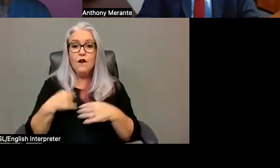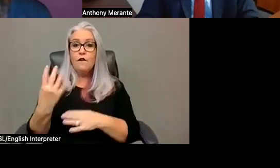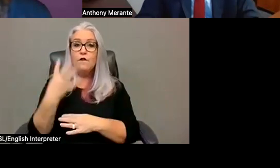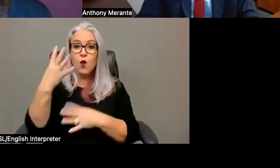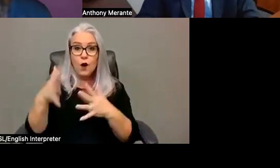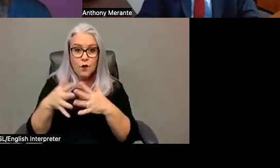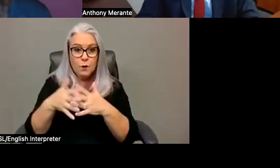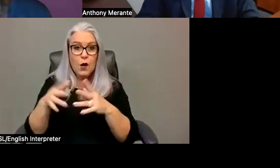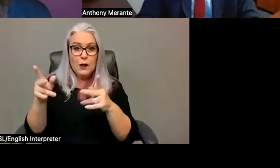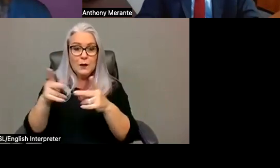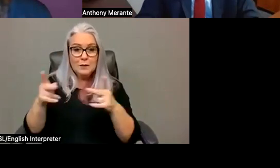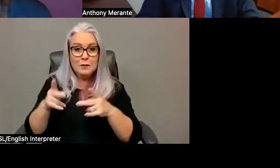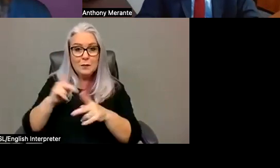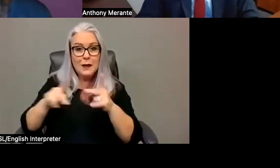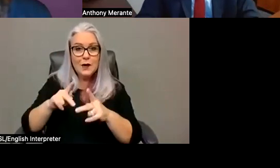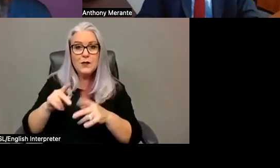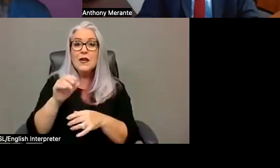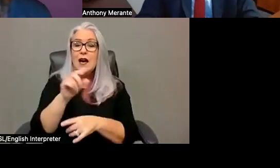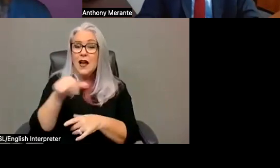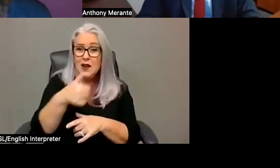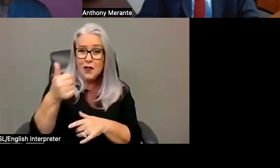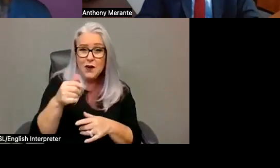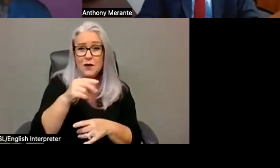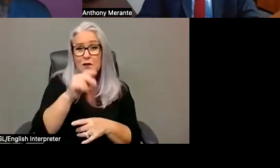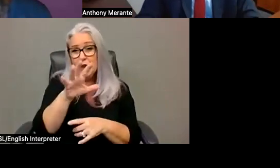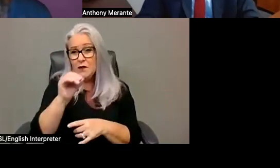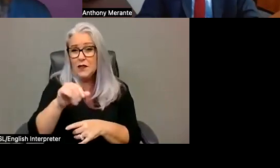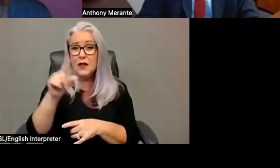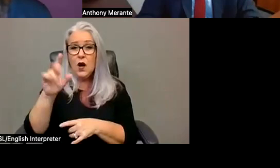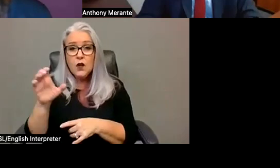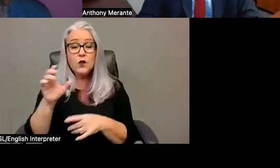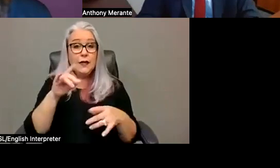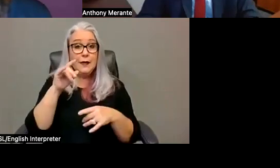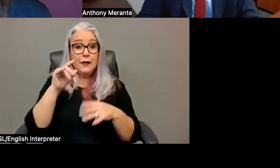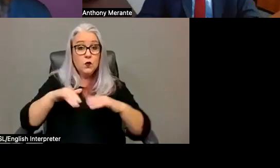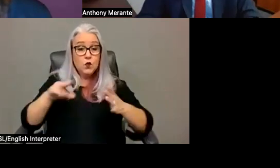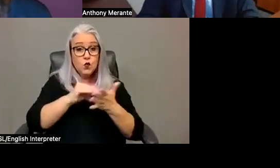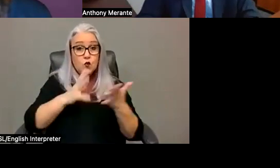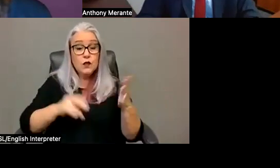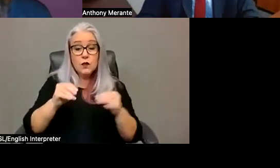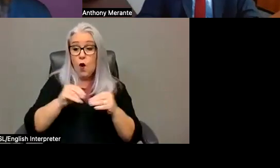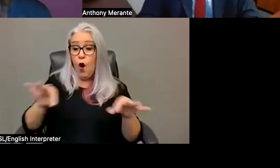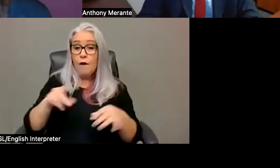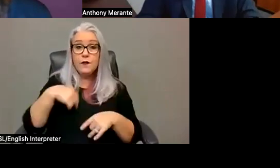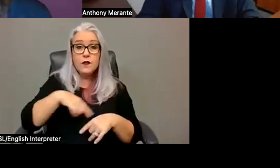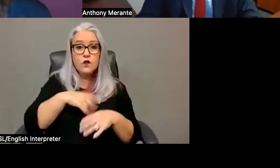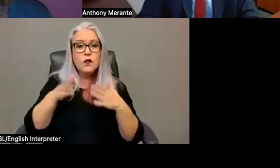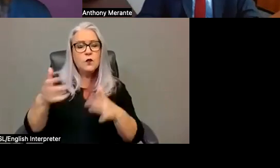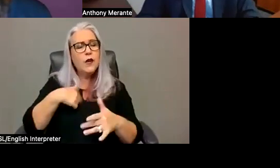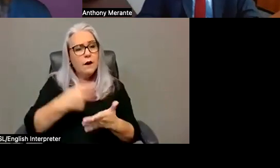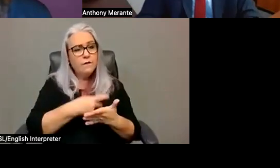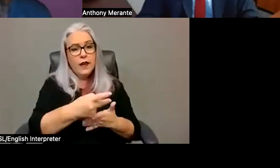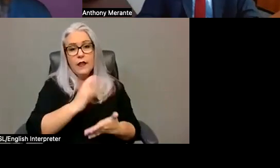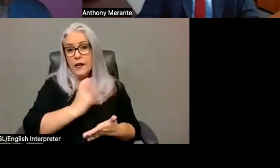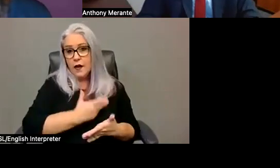another 50 or 100 kids off the street so that they have a direction and a way to go to make these kids succeed. We are failing our children,